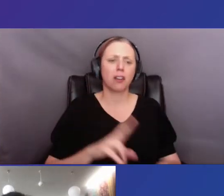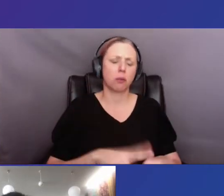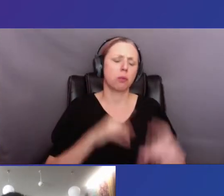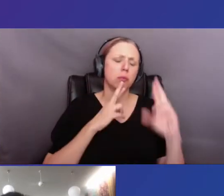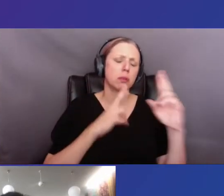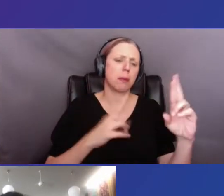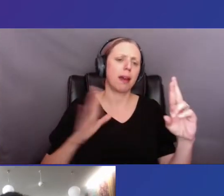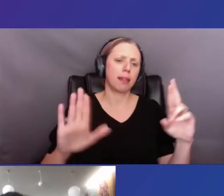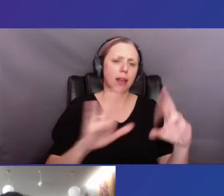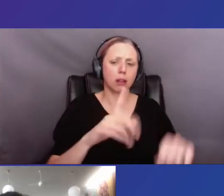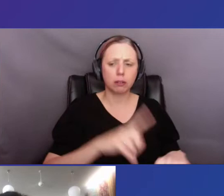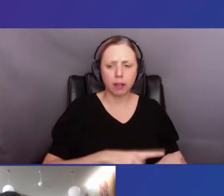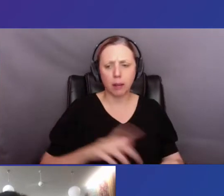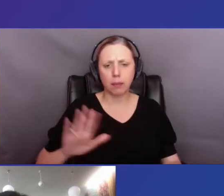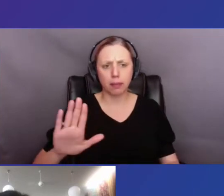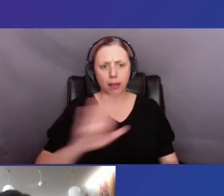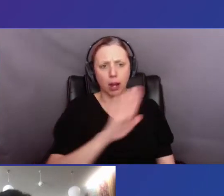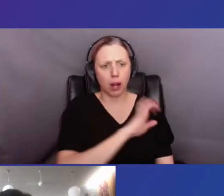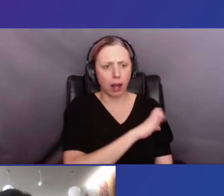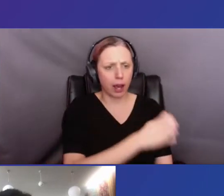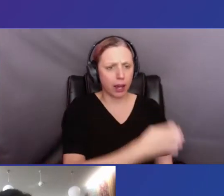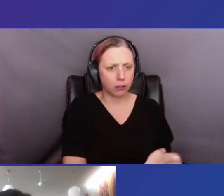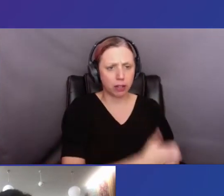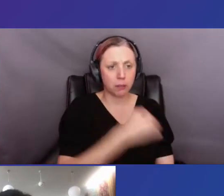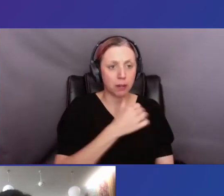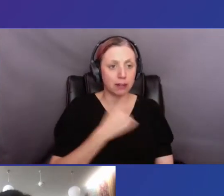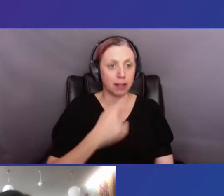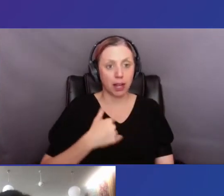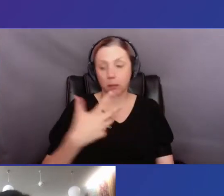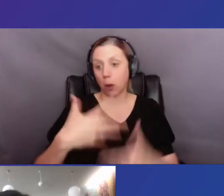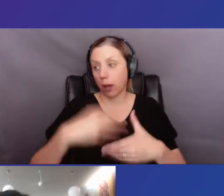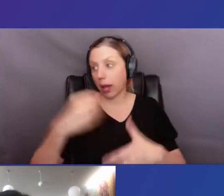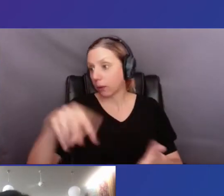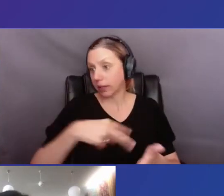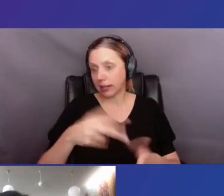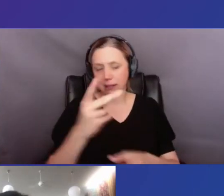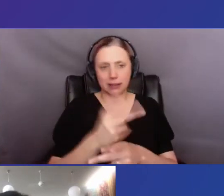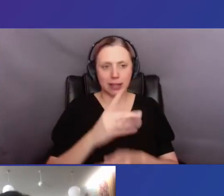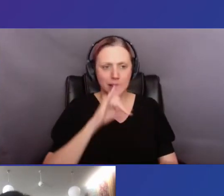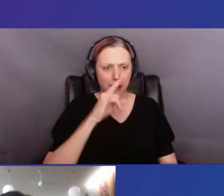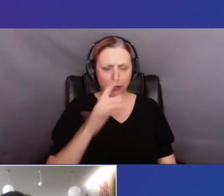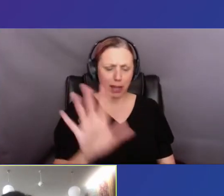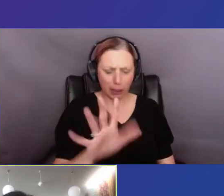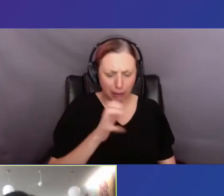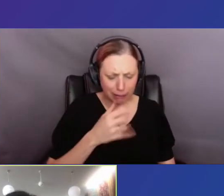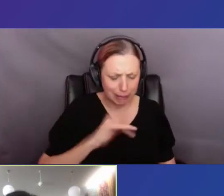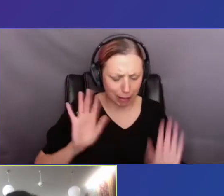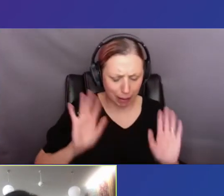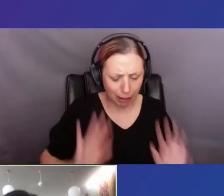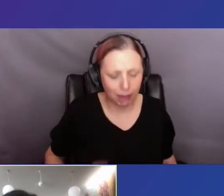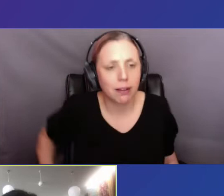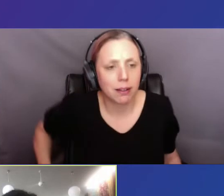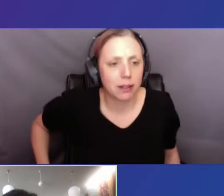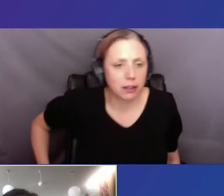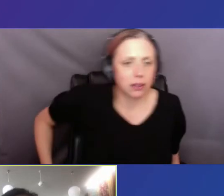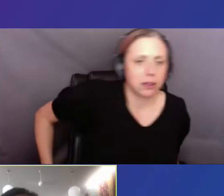and energy. I don't say like, I'm going out dancing, take care of the kids, but I feel like I want my